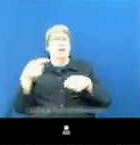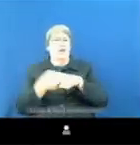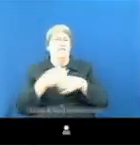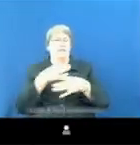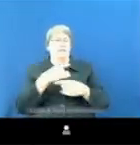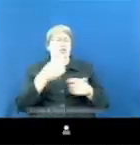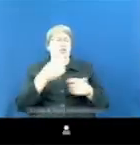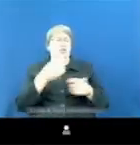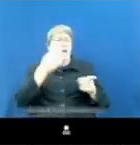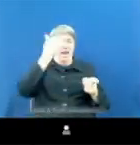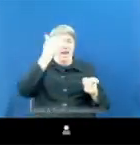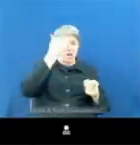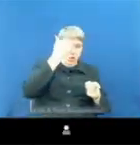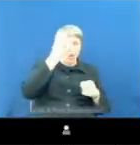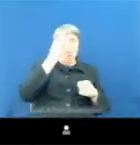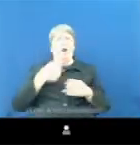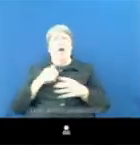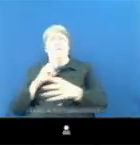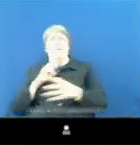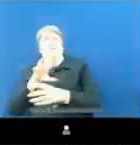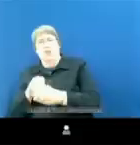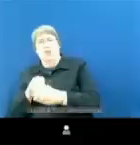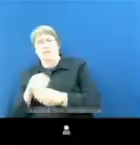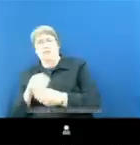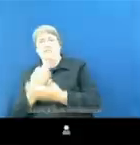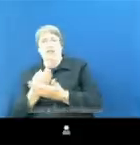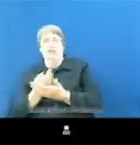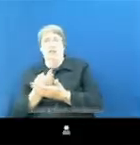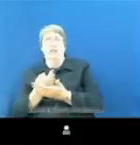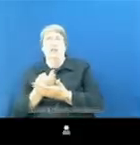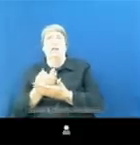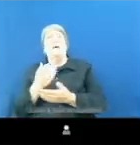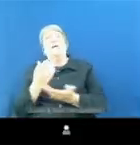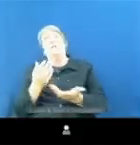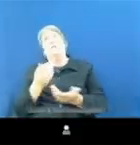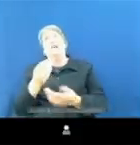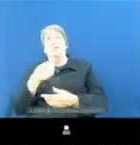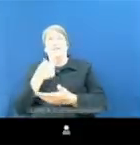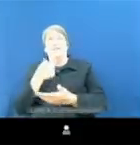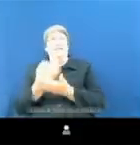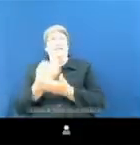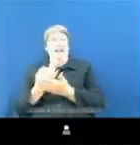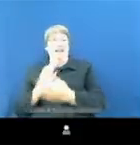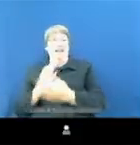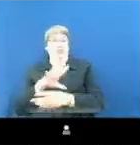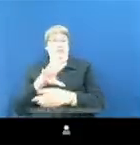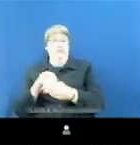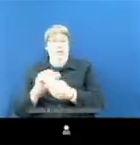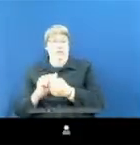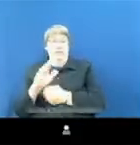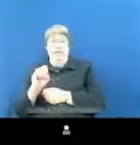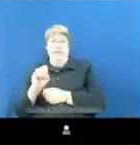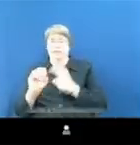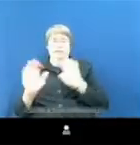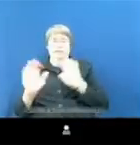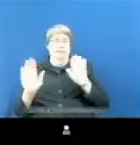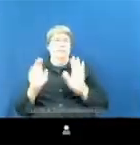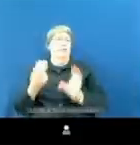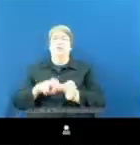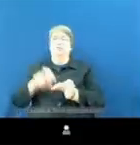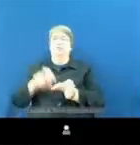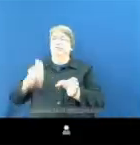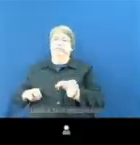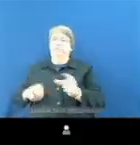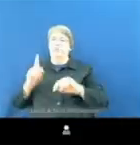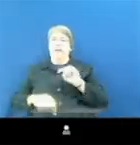always require that you, well, if you have a financial interest in the case, yes, you don't interpret the case. But there are